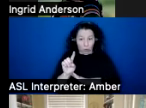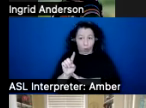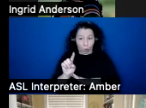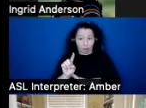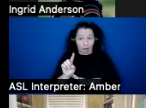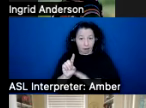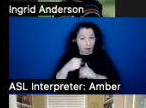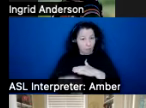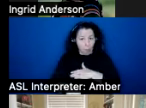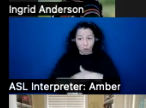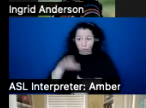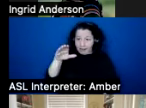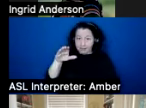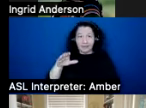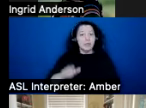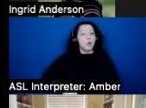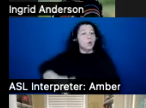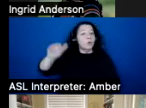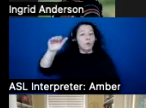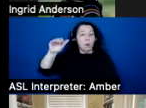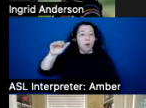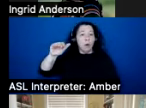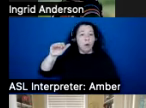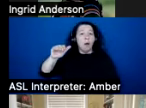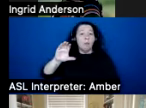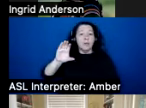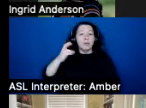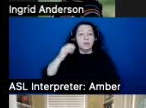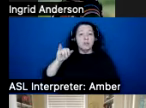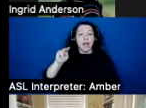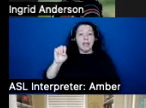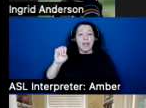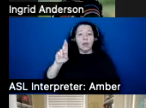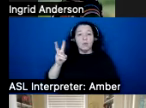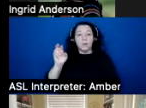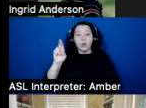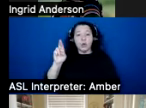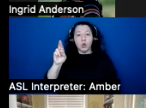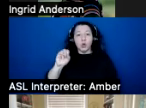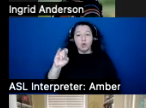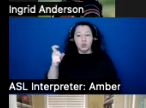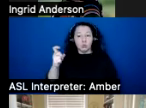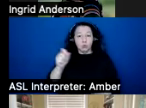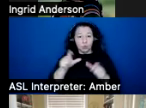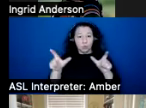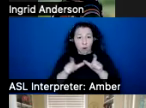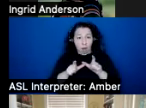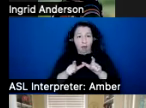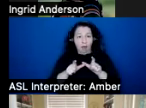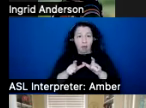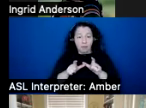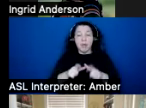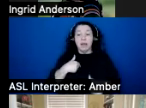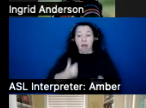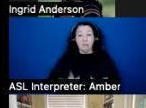born and raised. I grew up in the Cheyenne River Sioux tribe. And so I am a survivor, and I